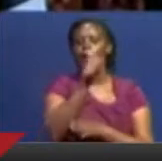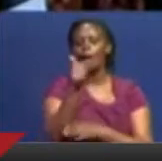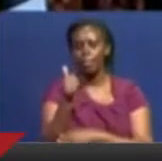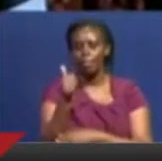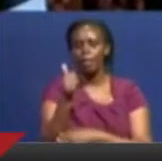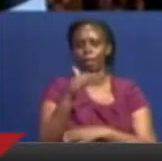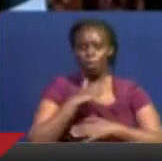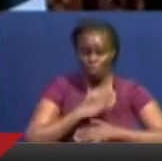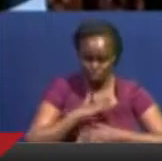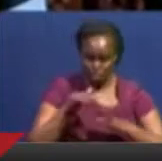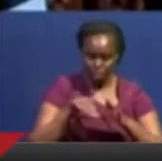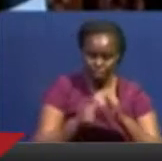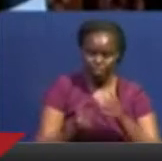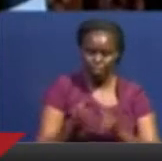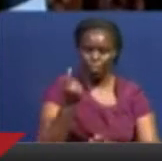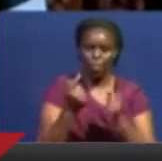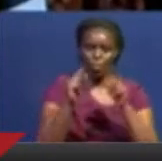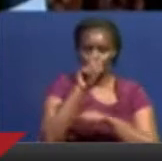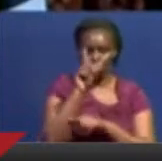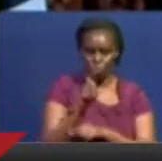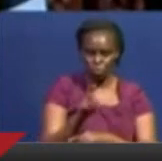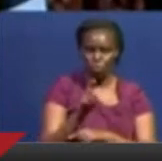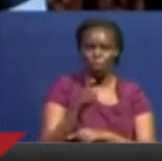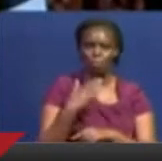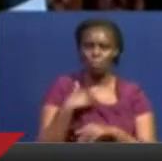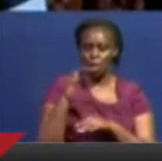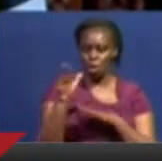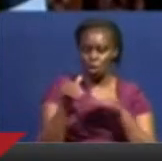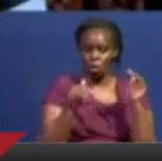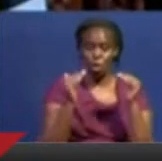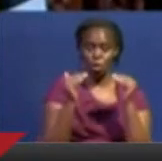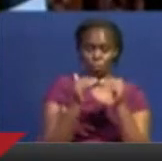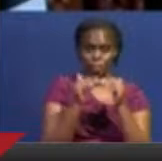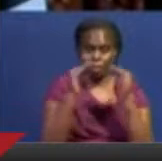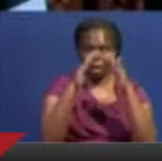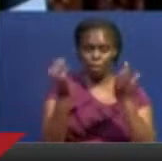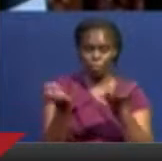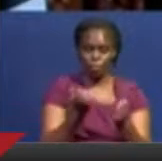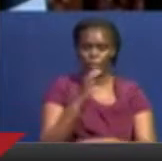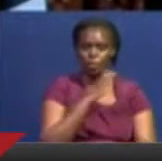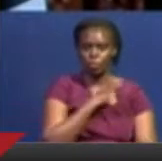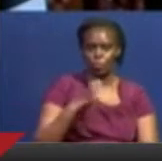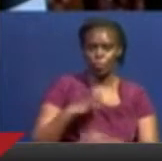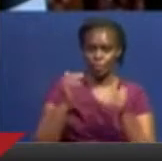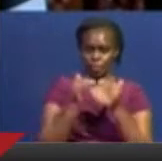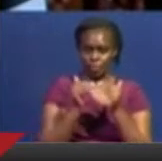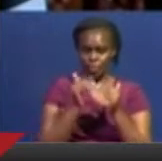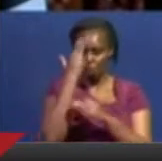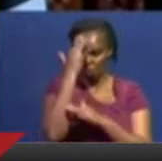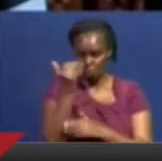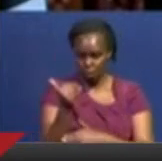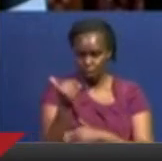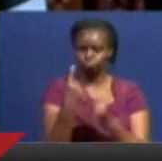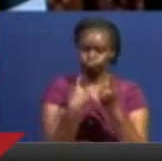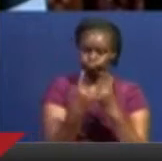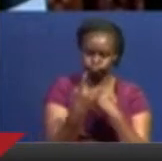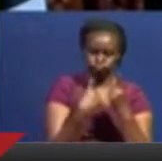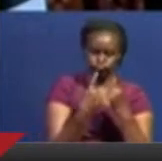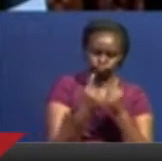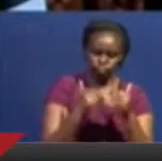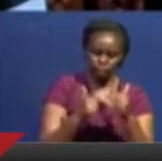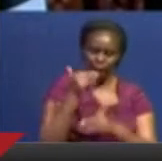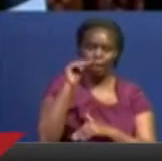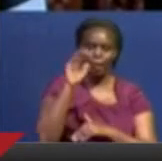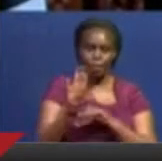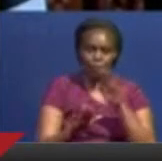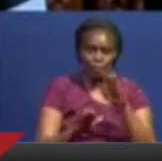others. In this regard, I convened a meeting of the House Business Committee for the purpose of deliberating on the next steps